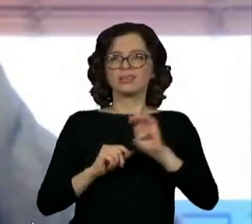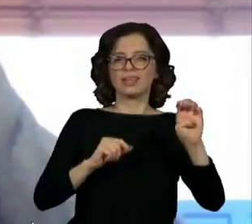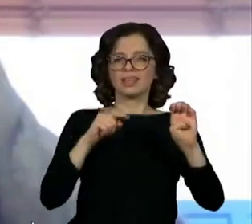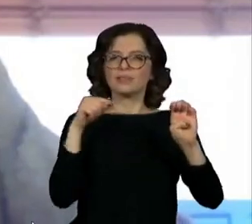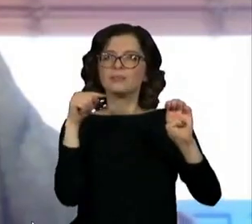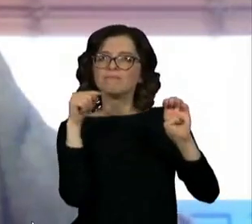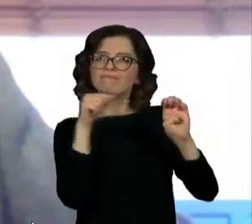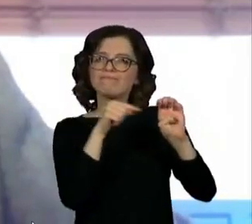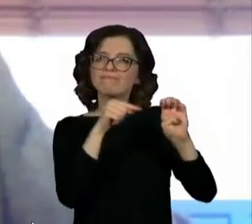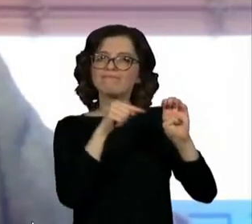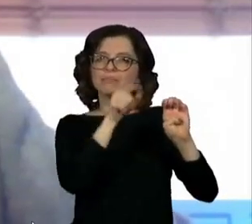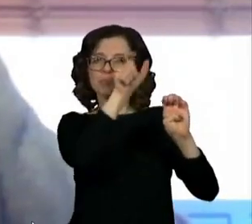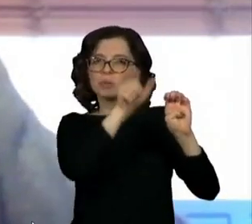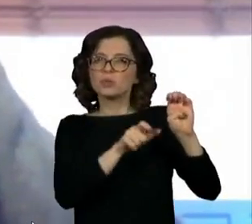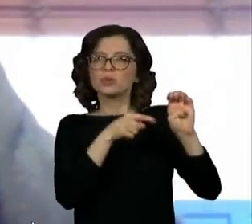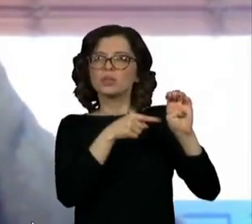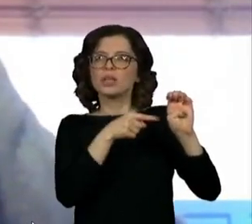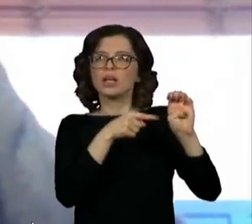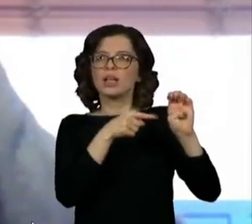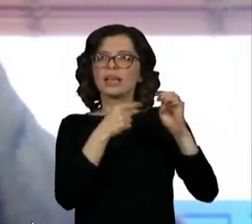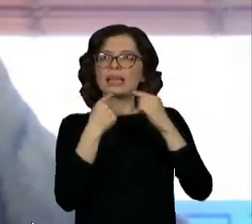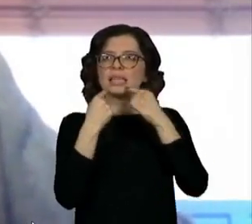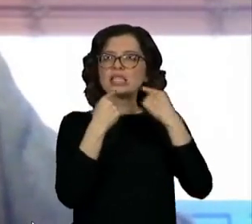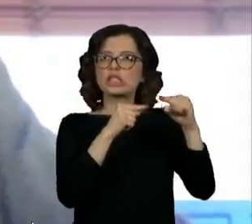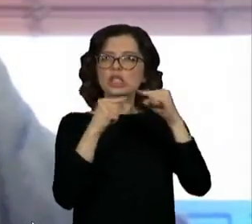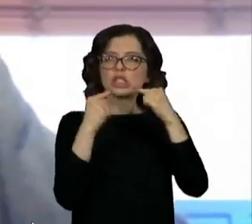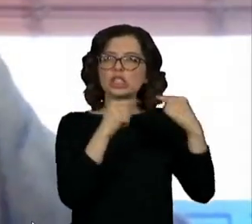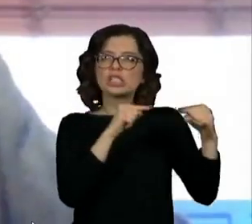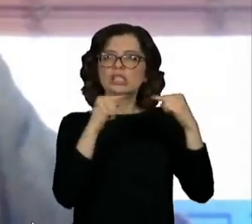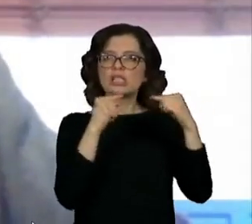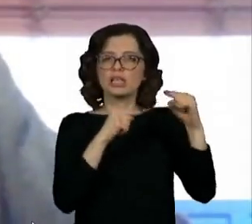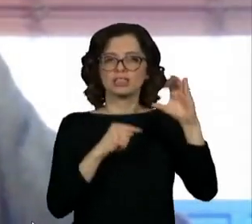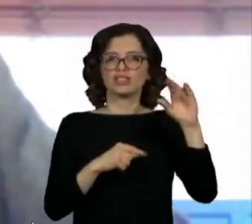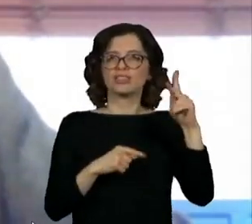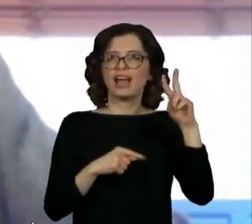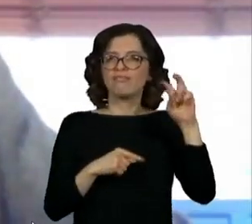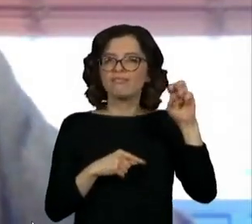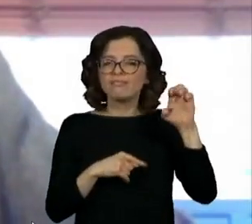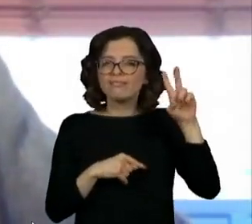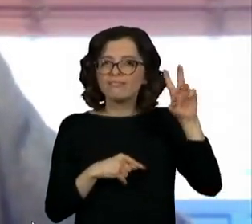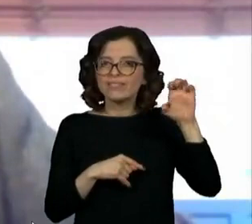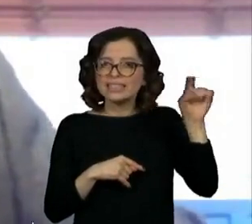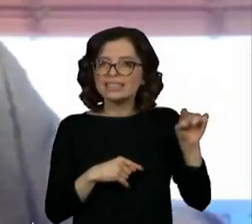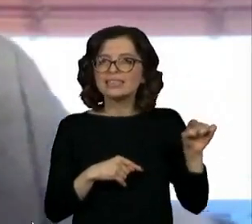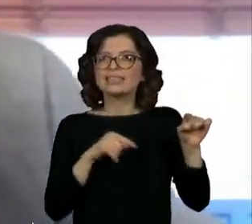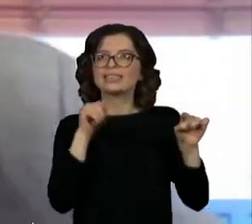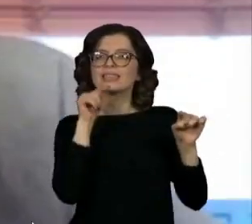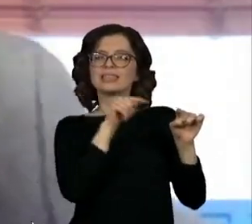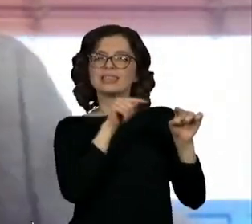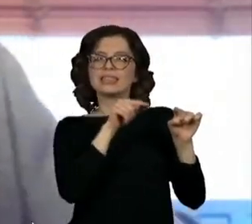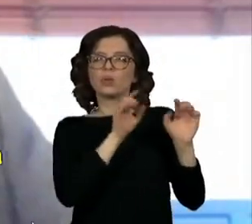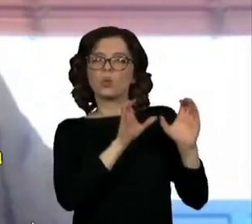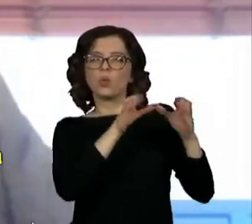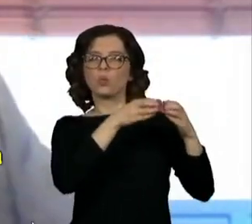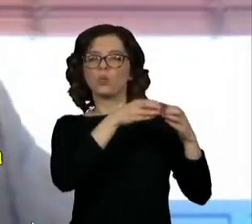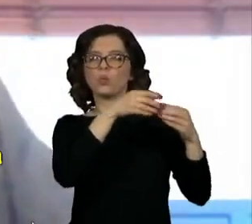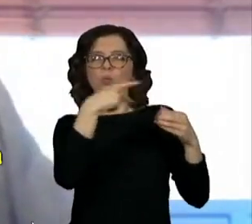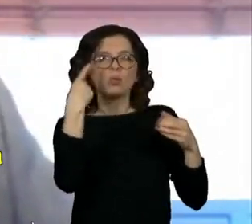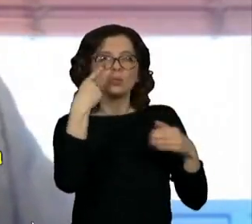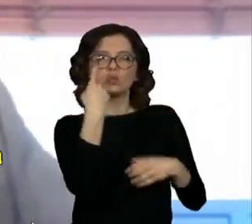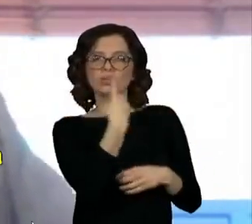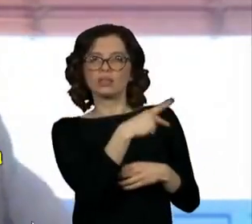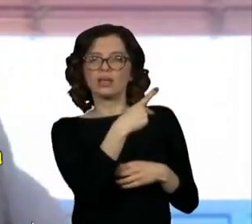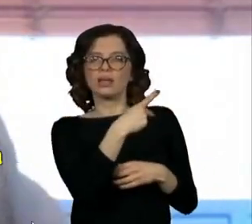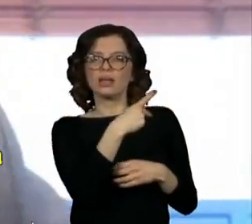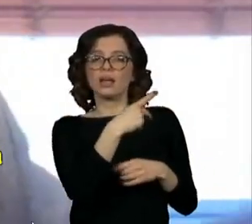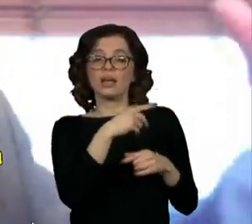and really criticize frontally Chavez and the regime. And